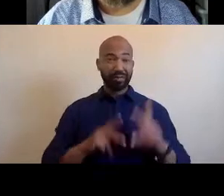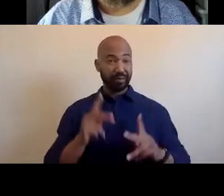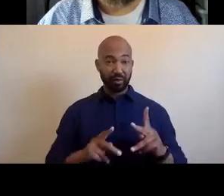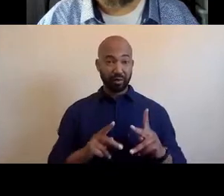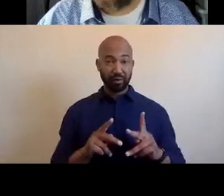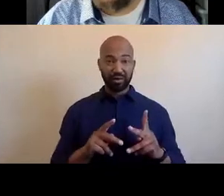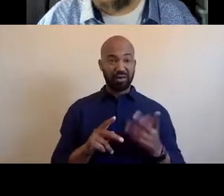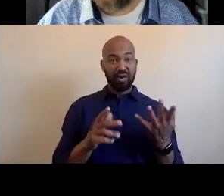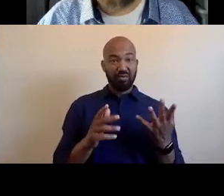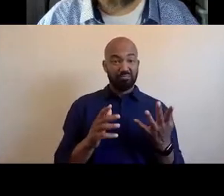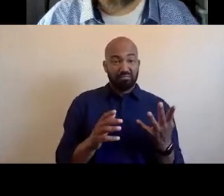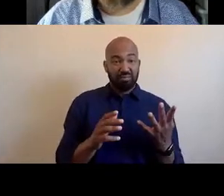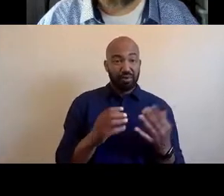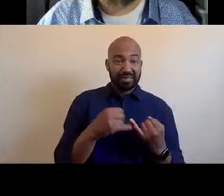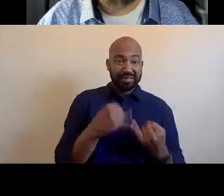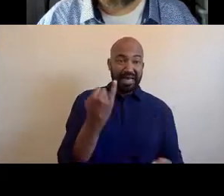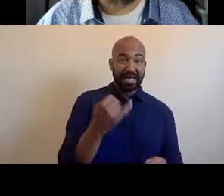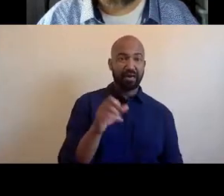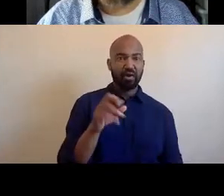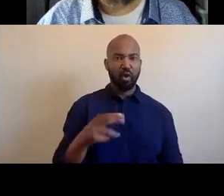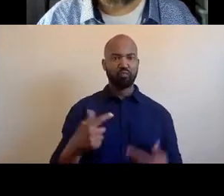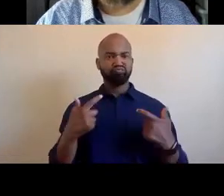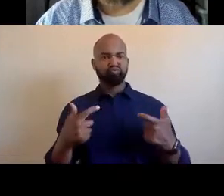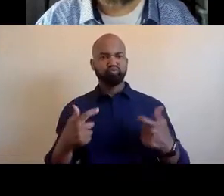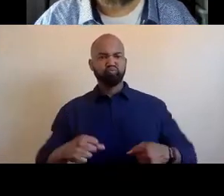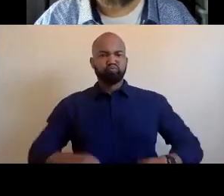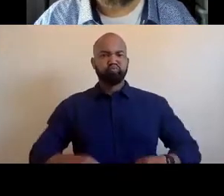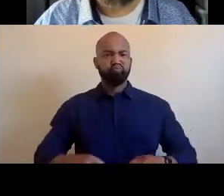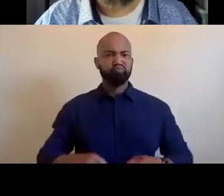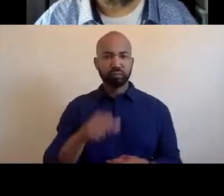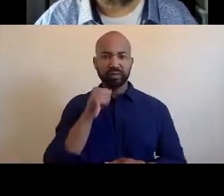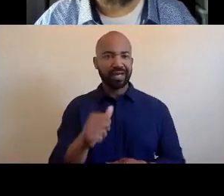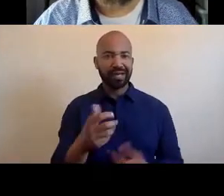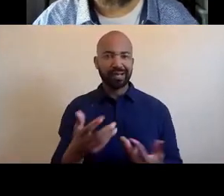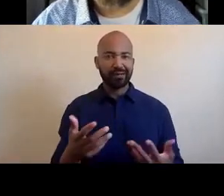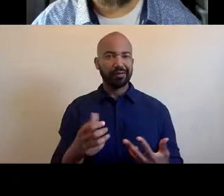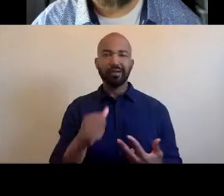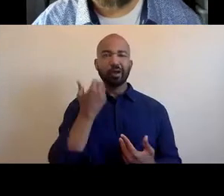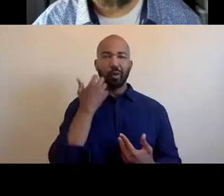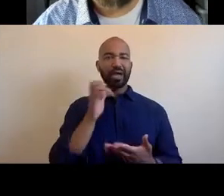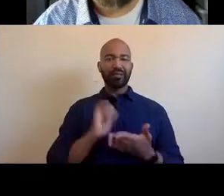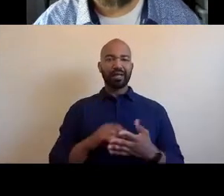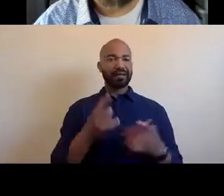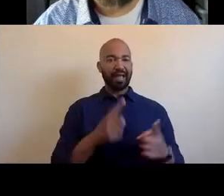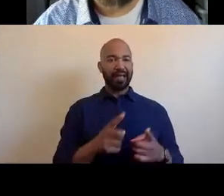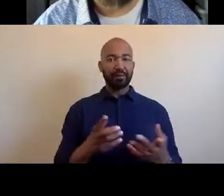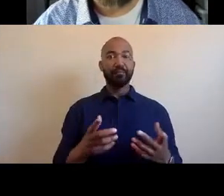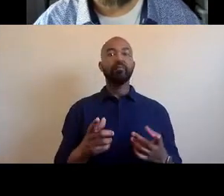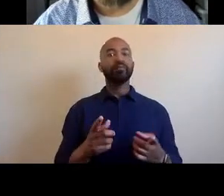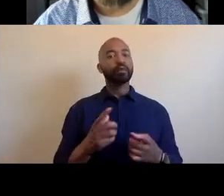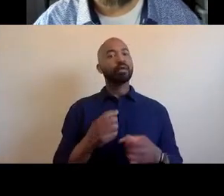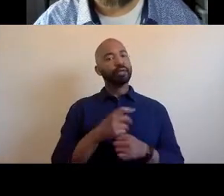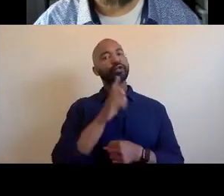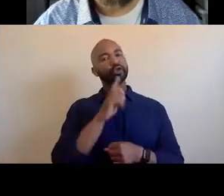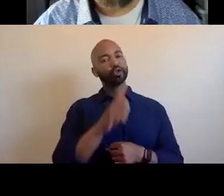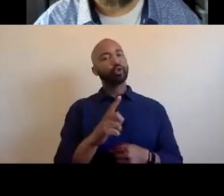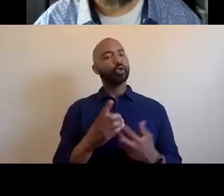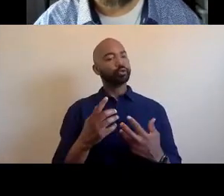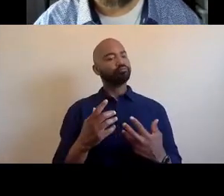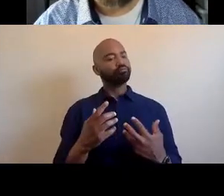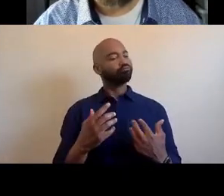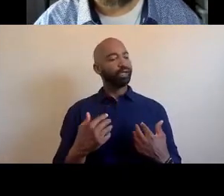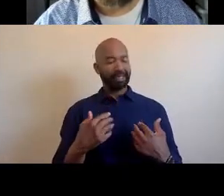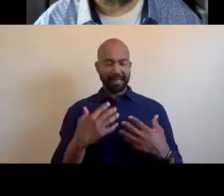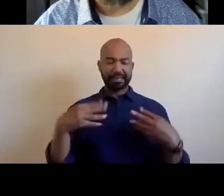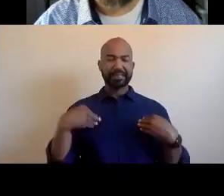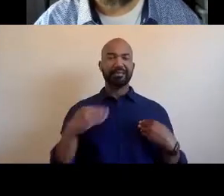athletic, and that's good. We don't want that to be, we don't want that necessarily to be the case. We want to just take our bodies for where they're at